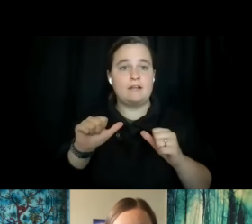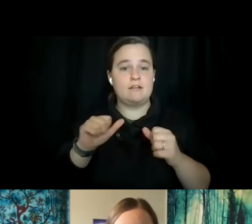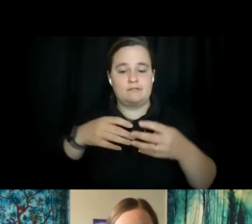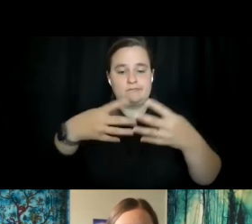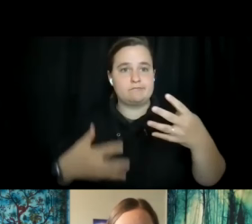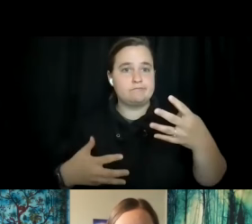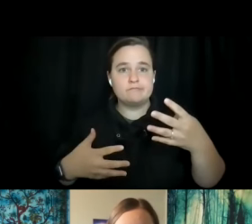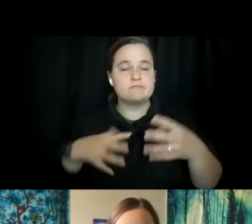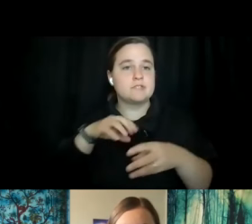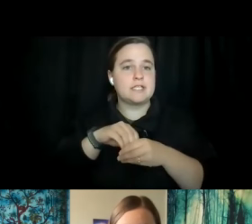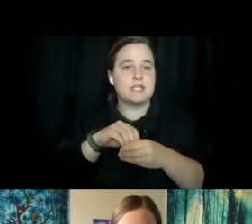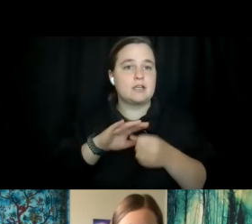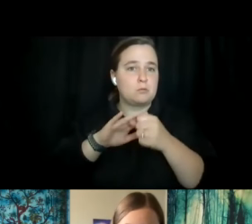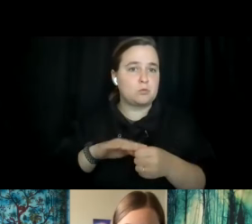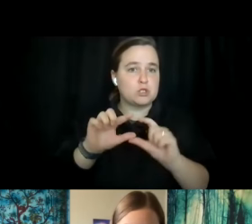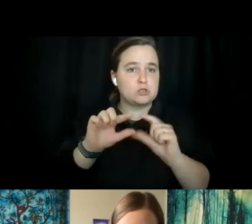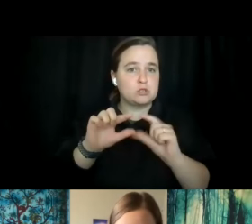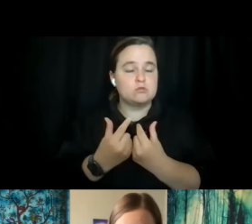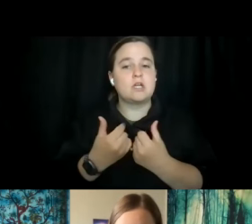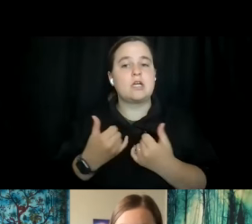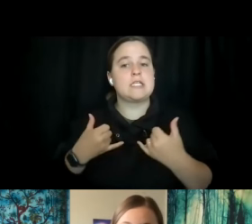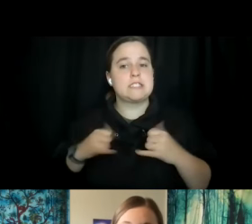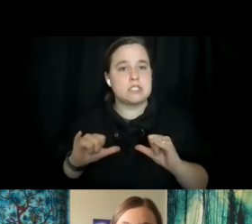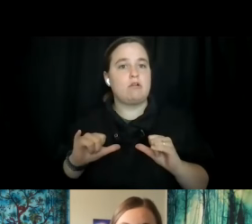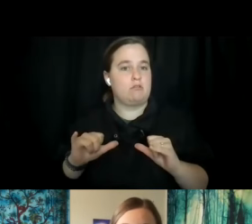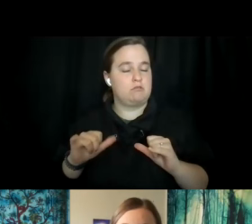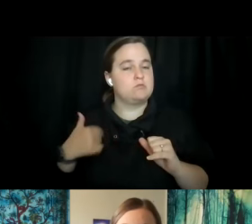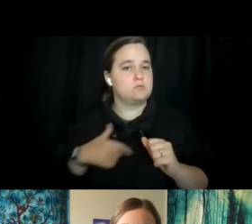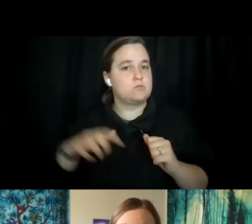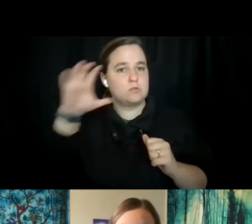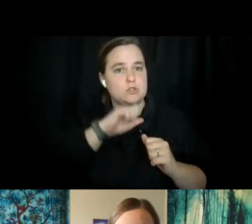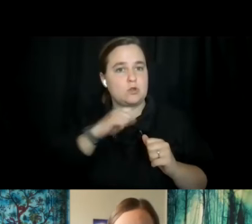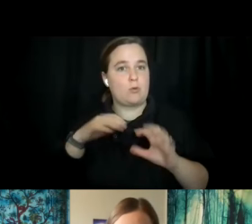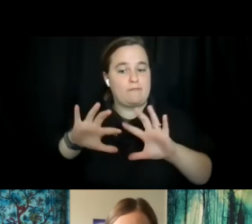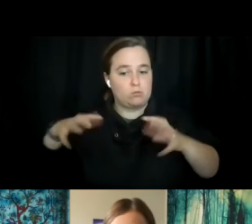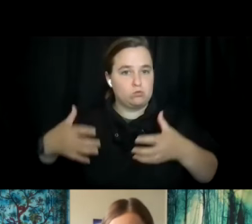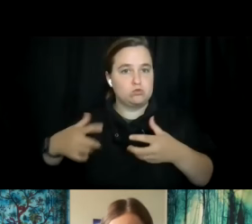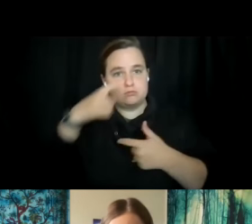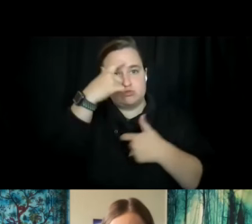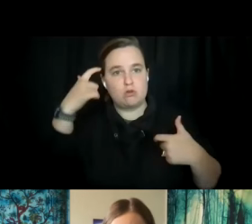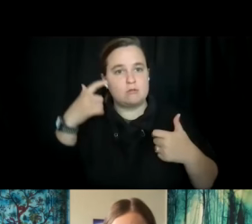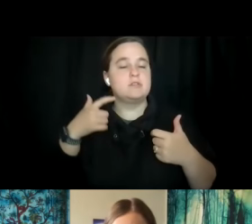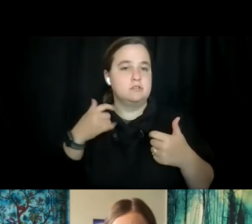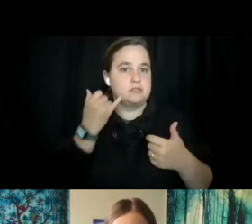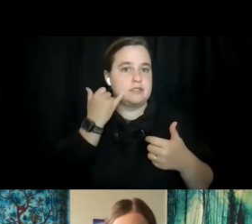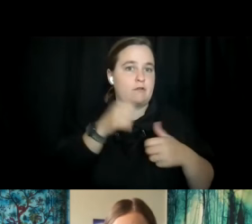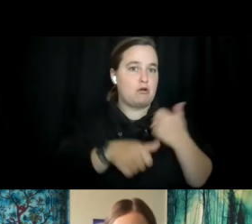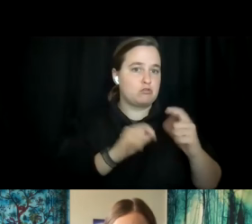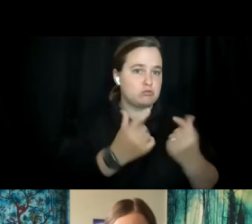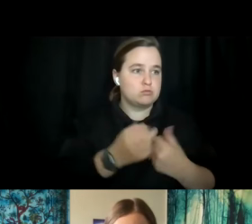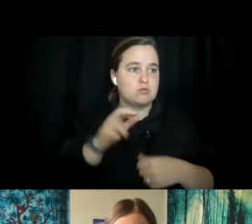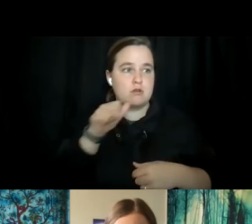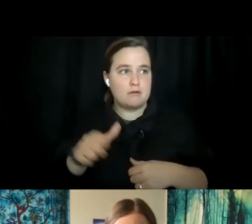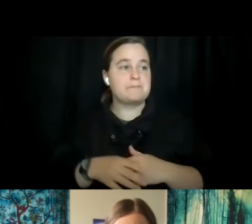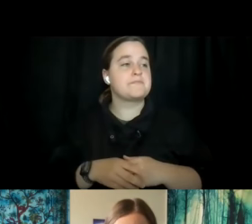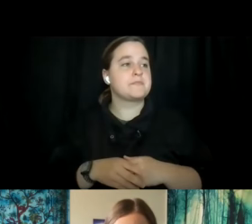aforementioned groups, there's still an assumption of collective trauma. So this was just